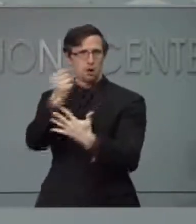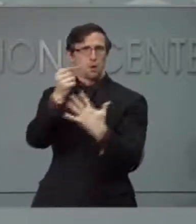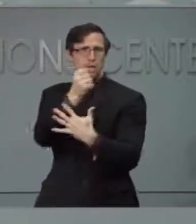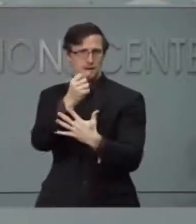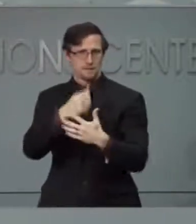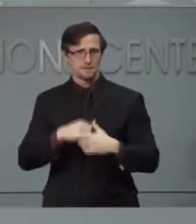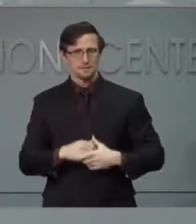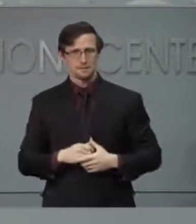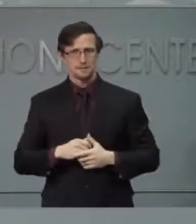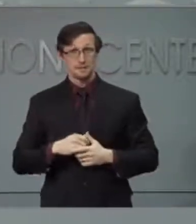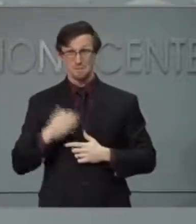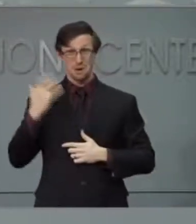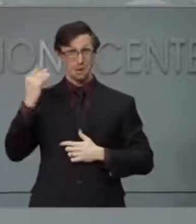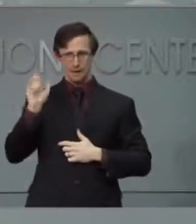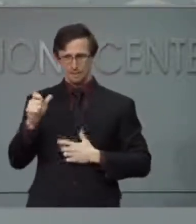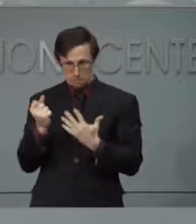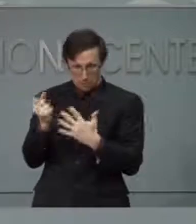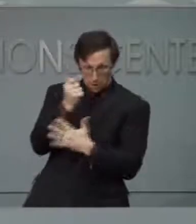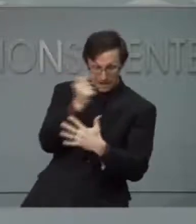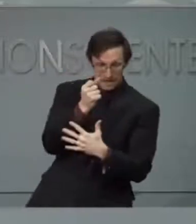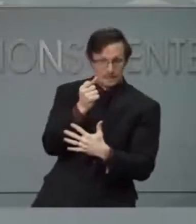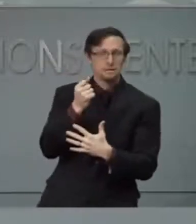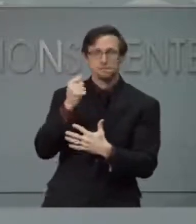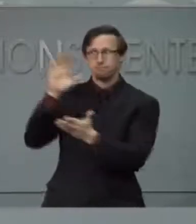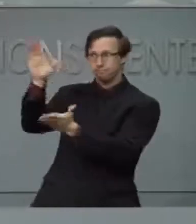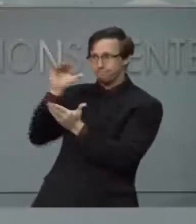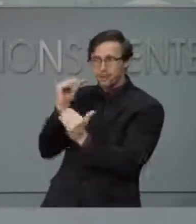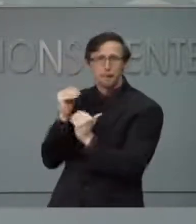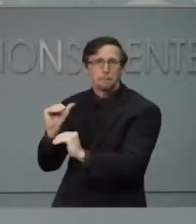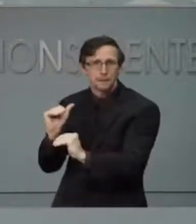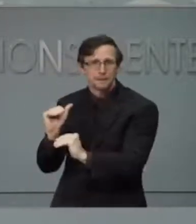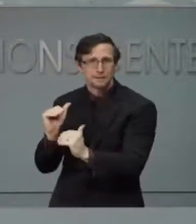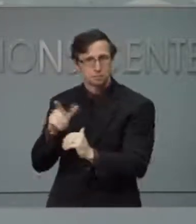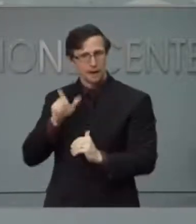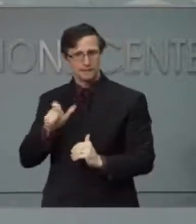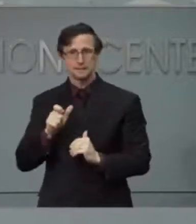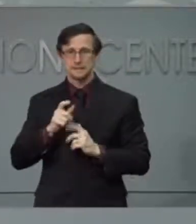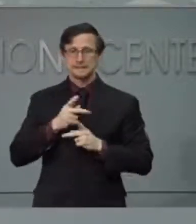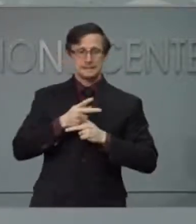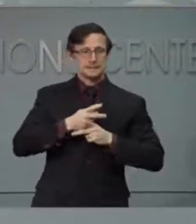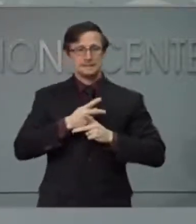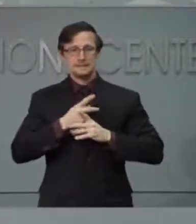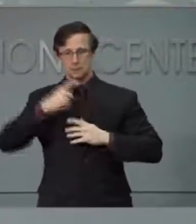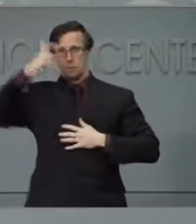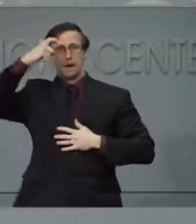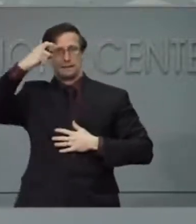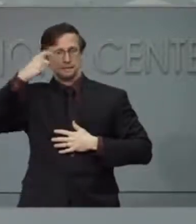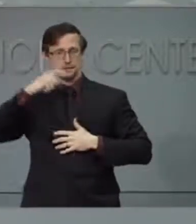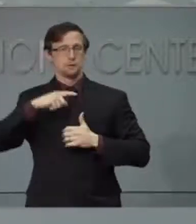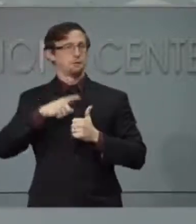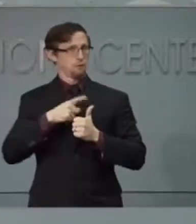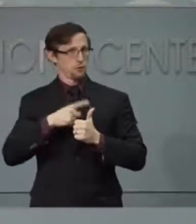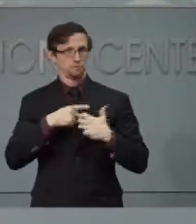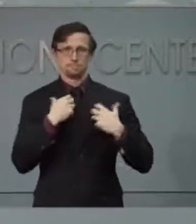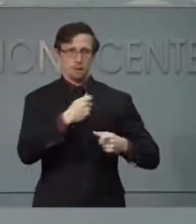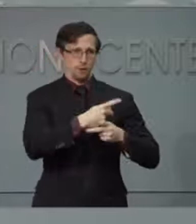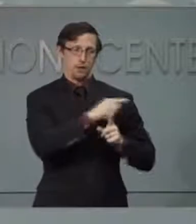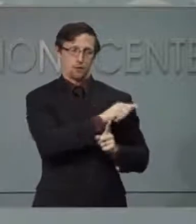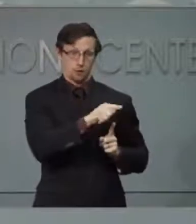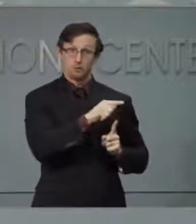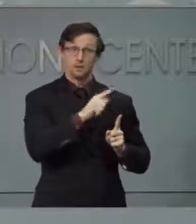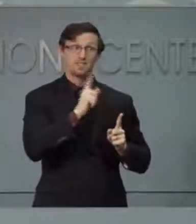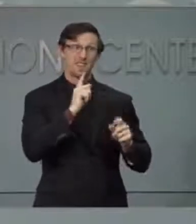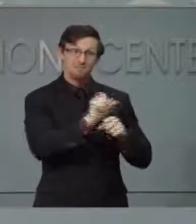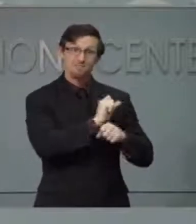we have a limited number. Where do we want to put those resources first? And we said we want to put it for our healthcare workers who are actually